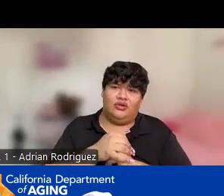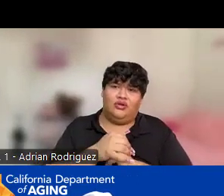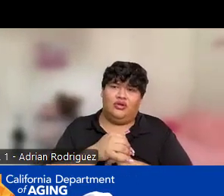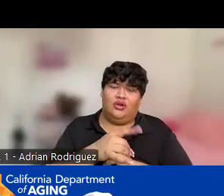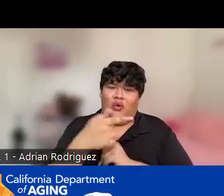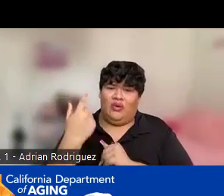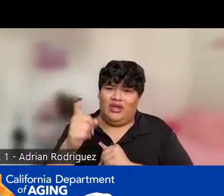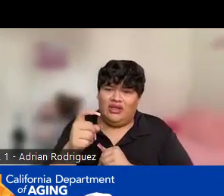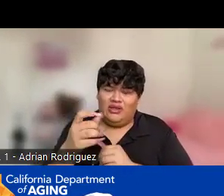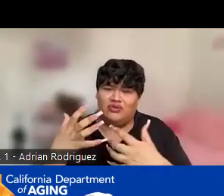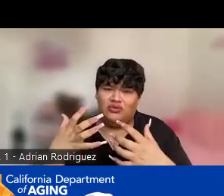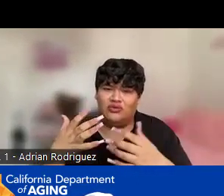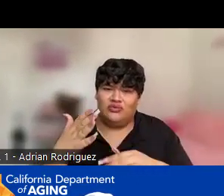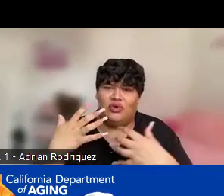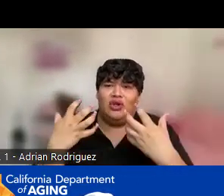We need to encourage